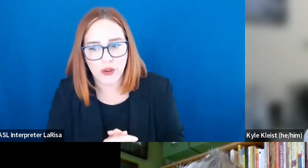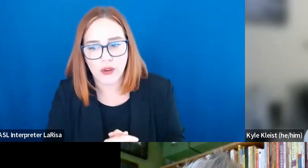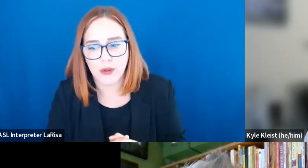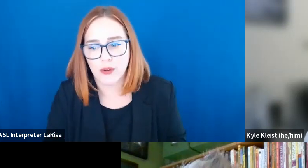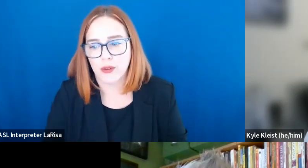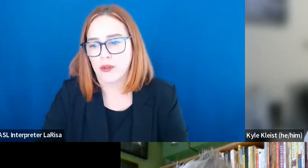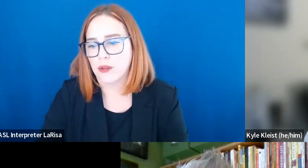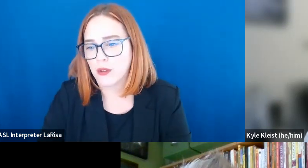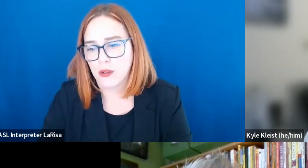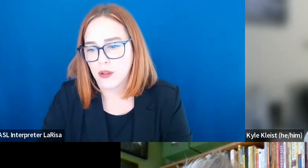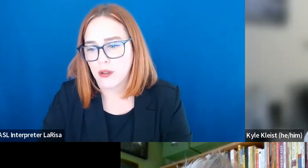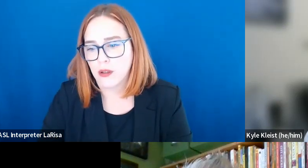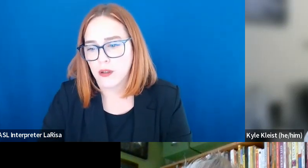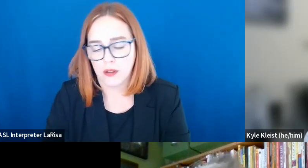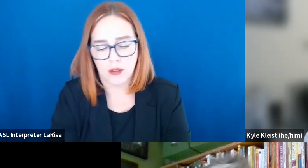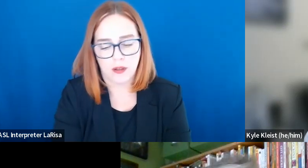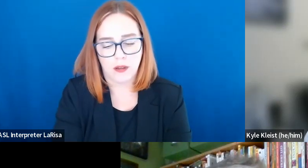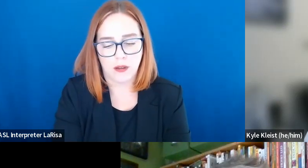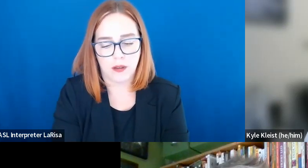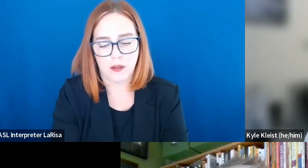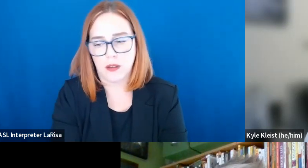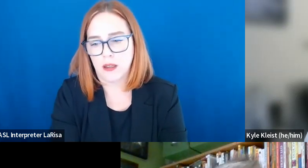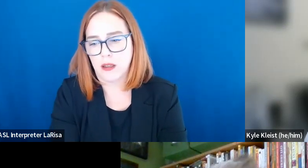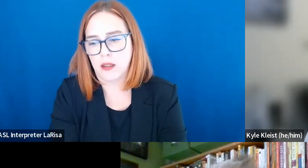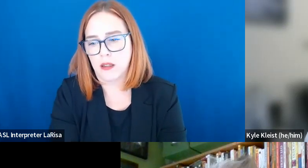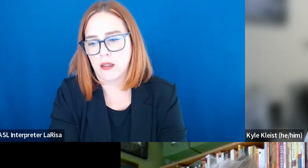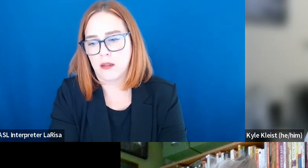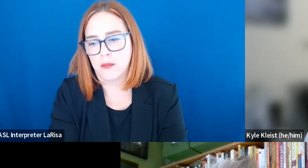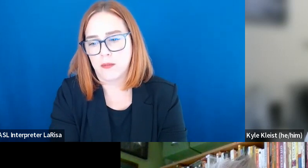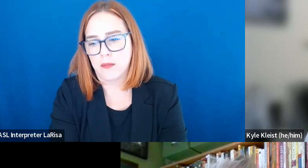hand up, and then we have Molly Palestrini with her hand up.